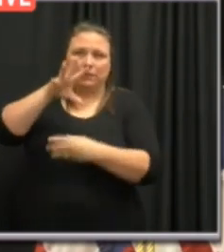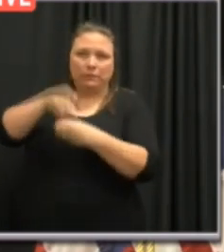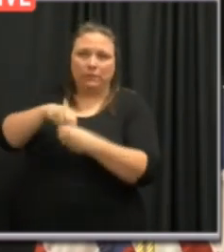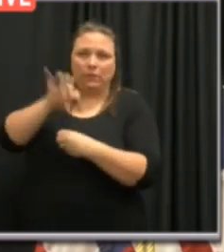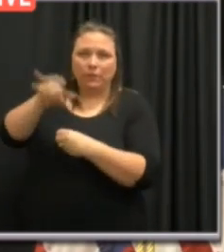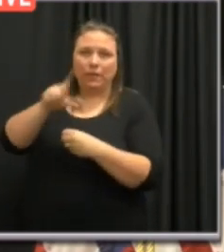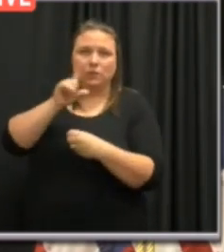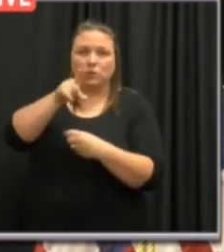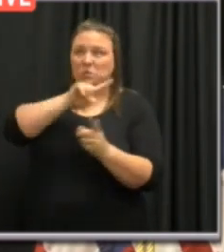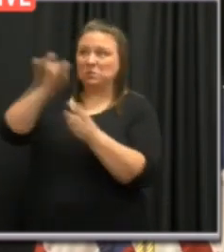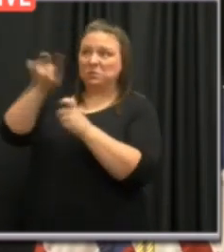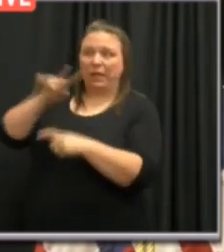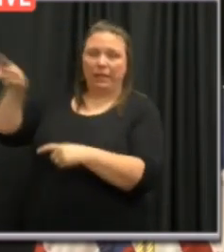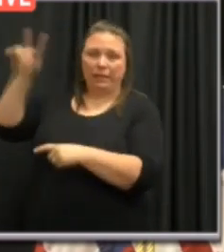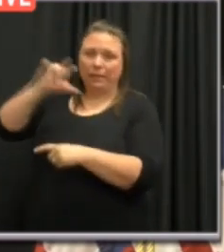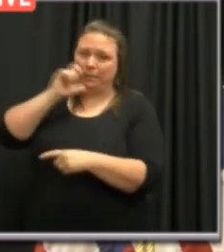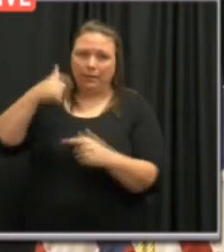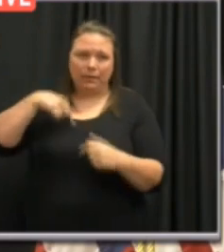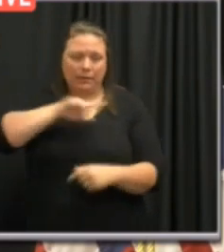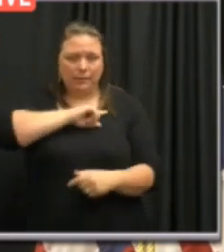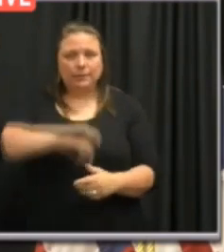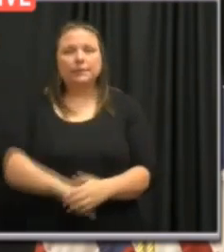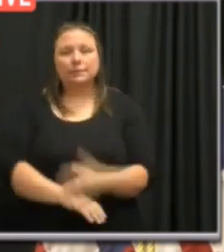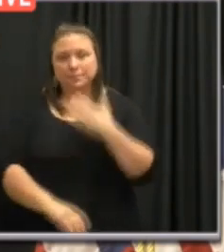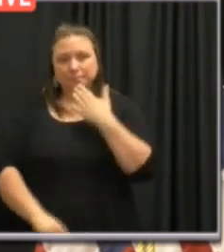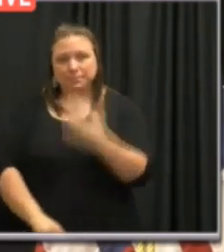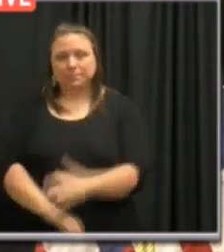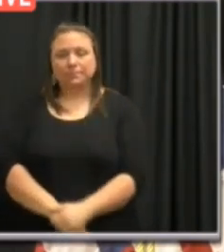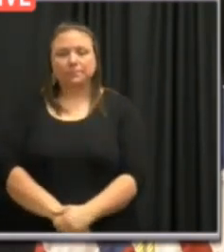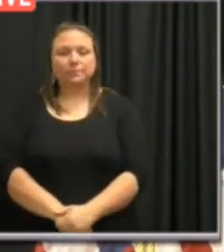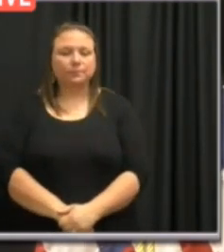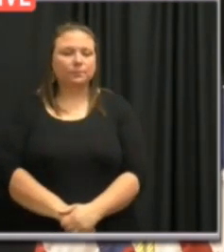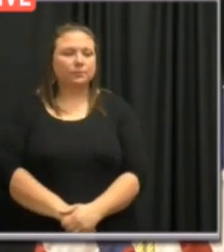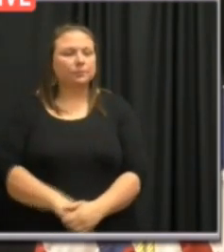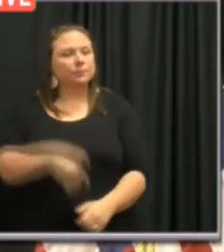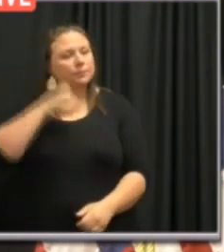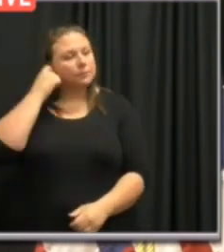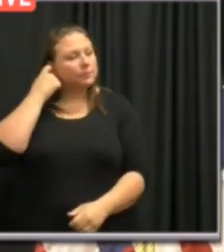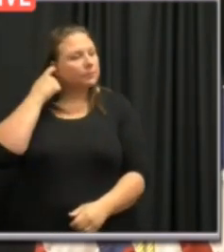further questions on that to MDHA and the Unified Command. Thank you.